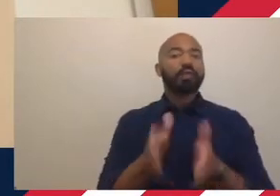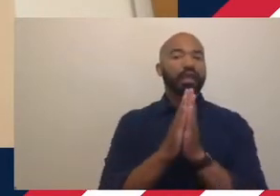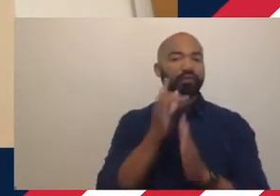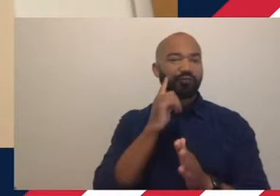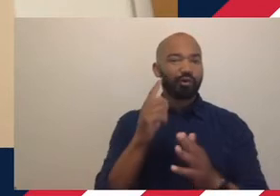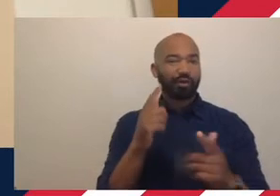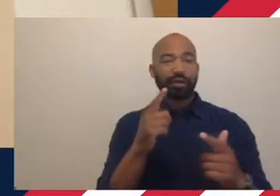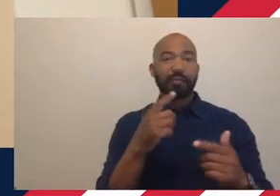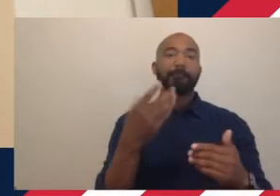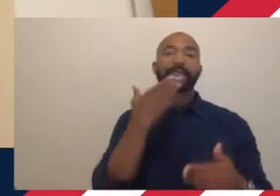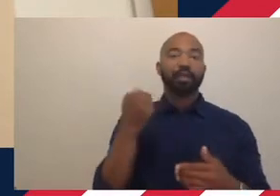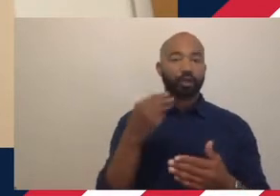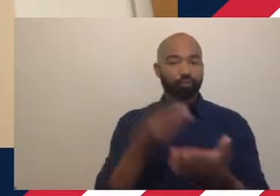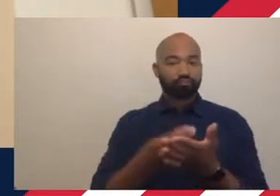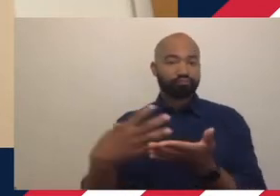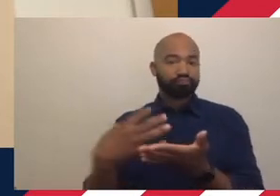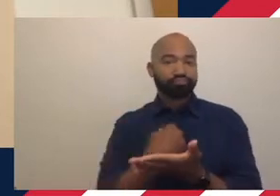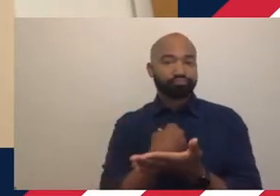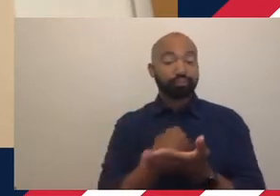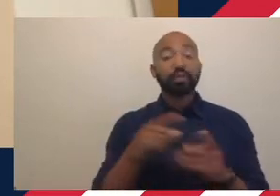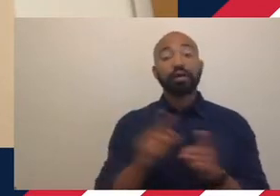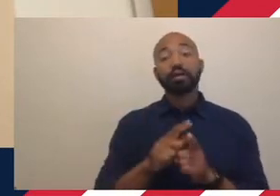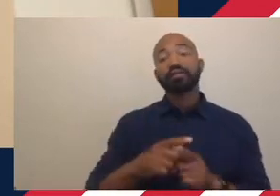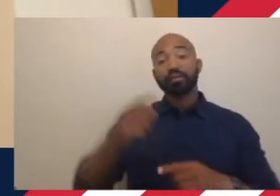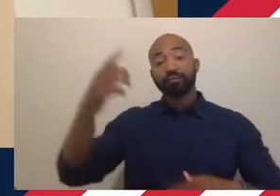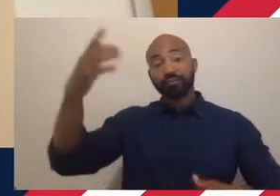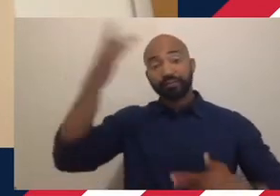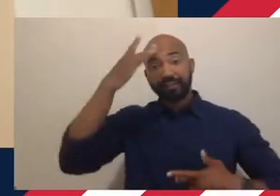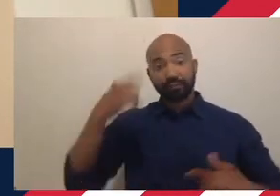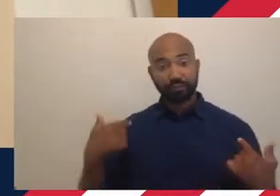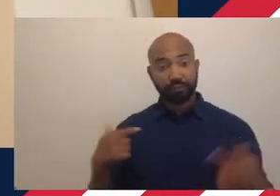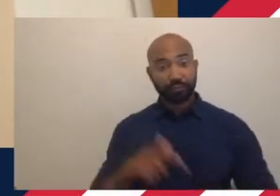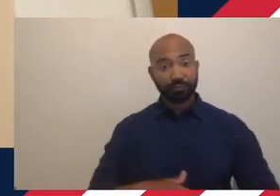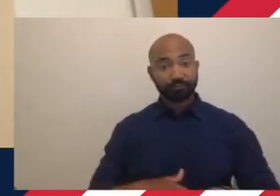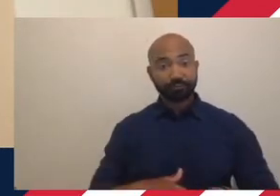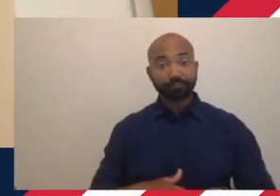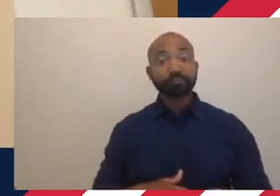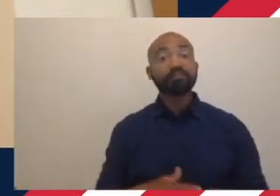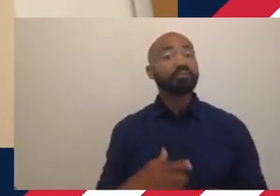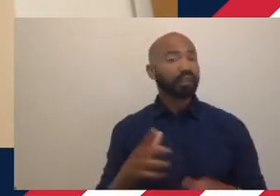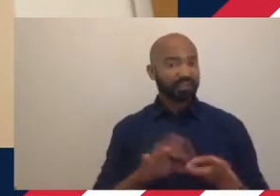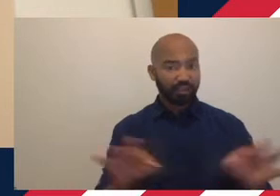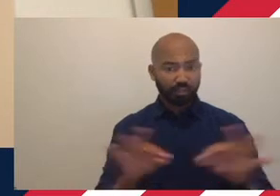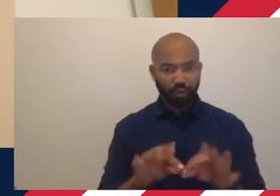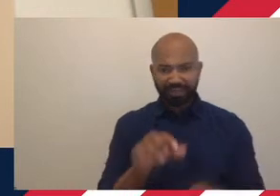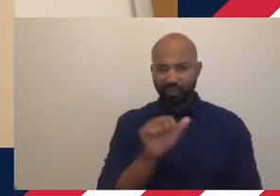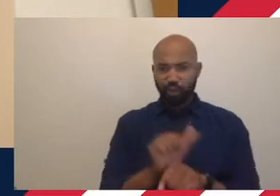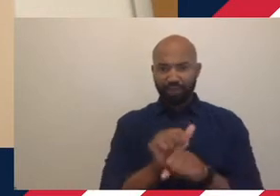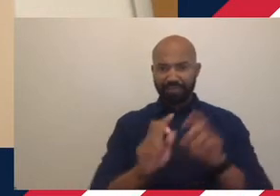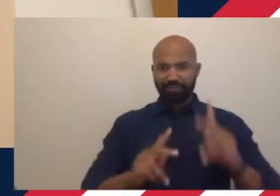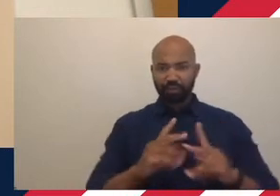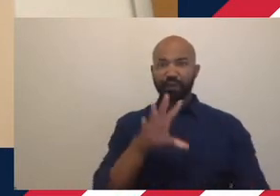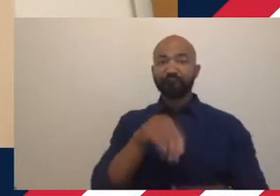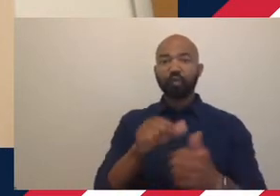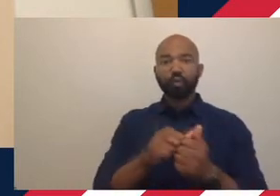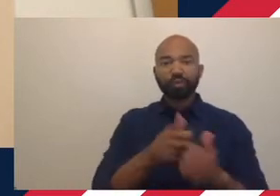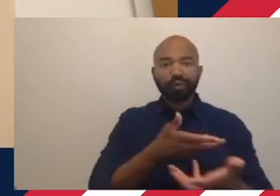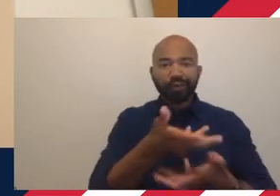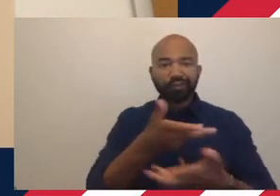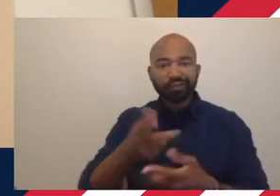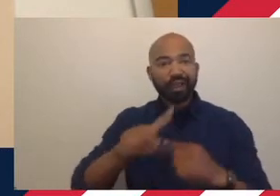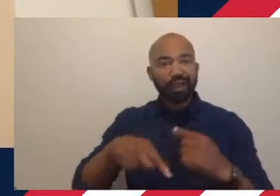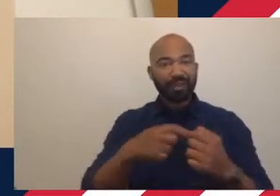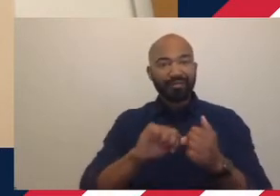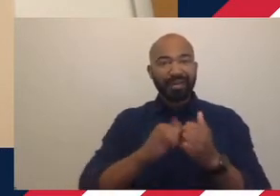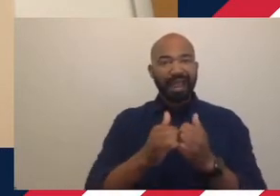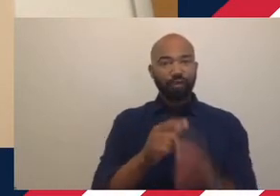start on what workers really need. This is why we need to make sure working people are a part of the conversations about how to fix long-term